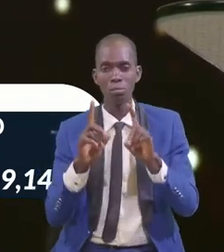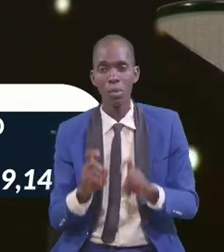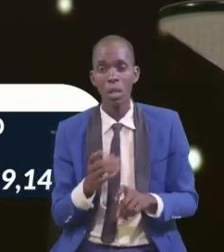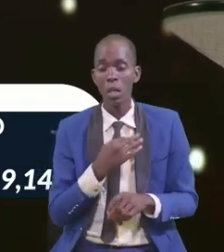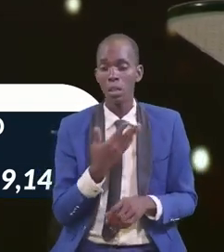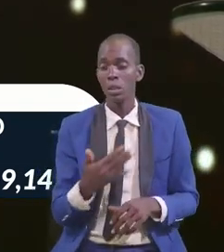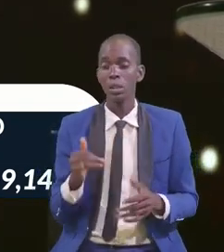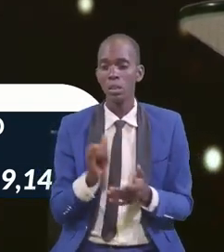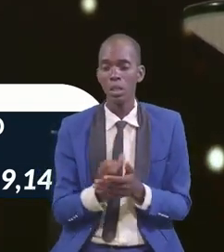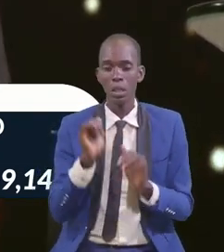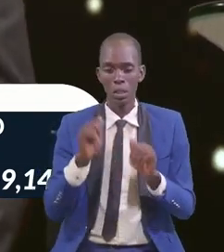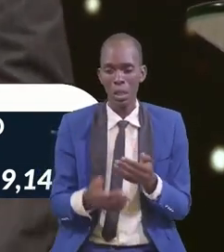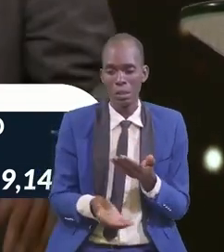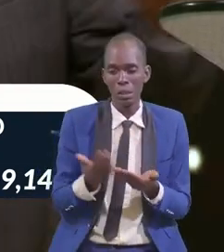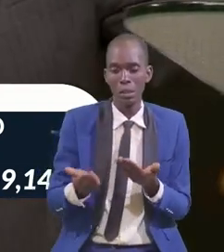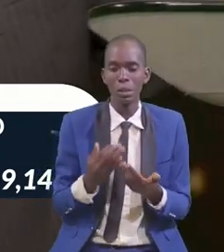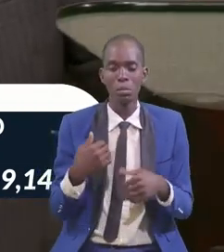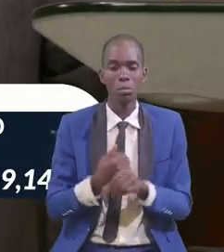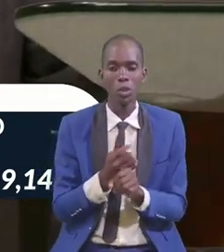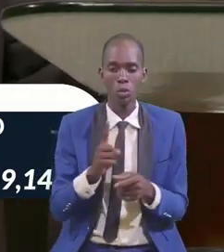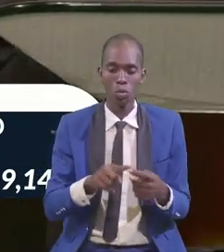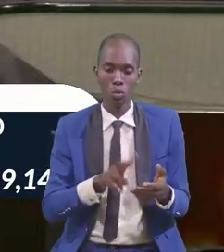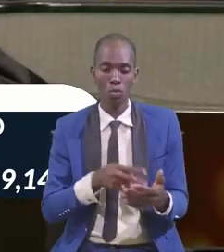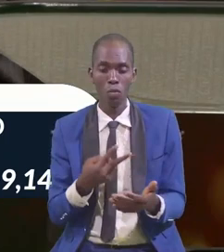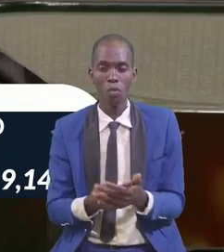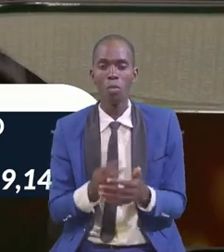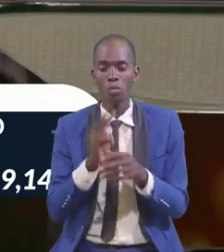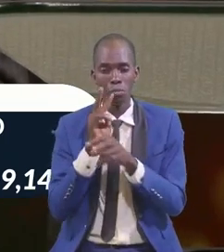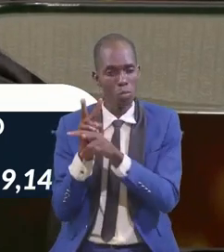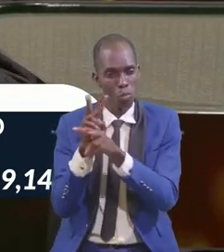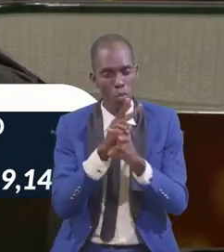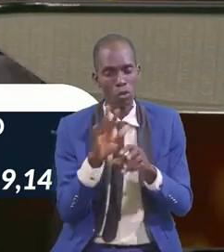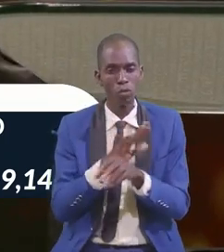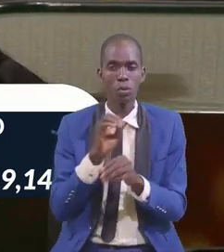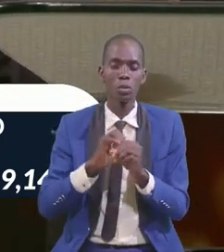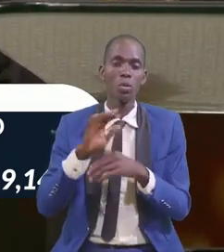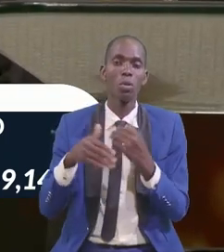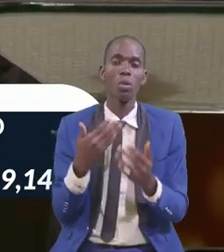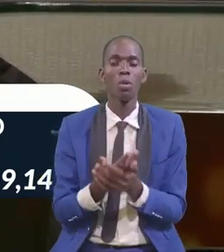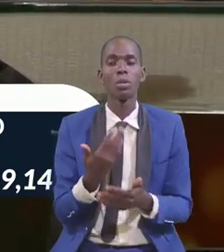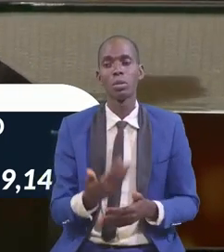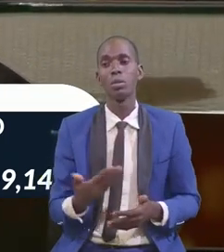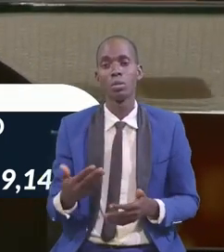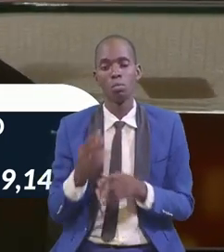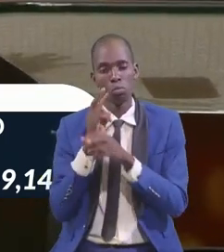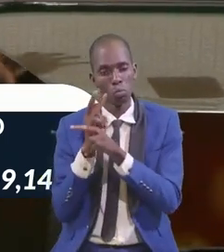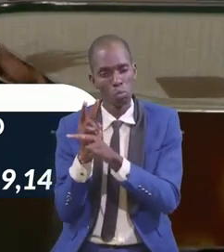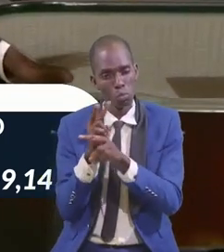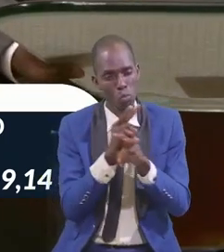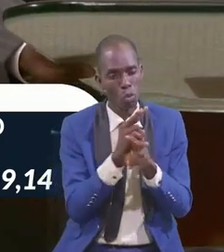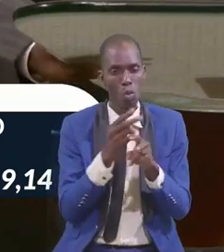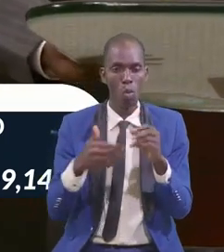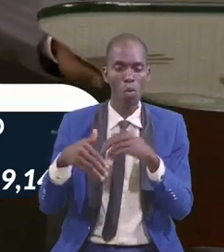things that could easily trip anyone there, watch thou in all things. Watch over your life.